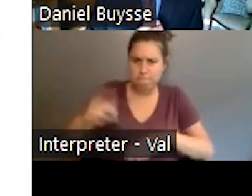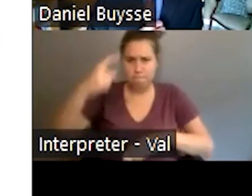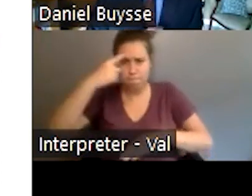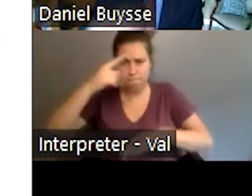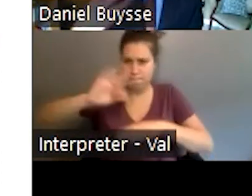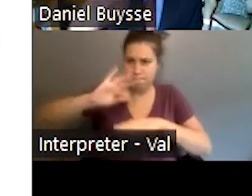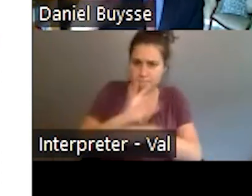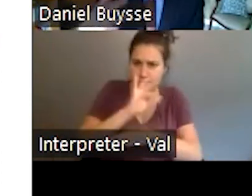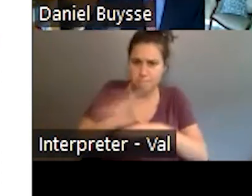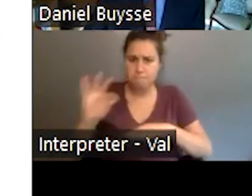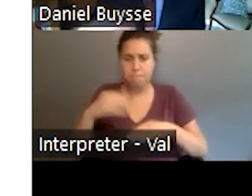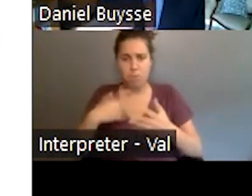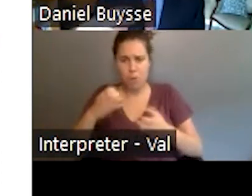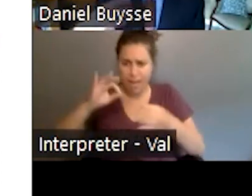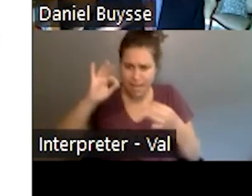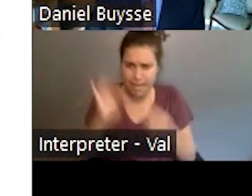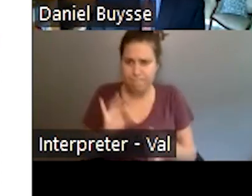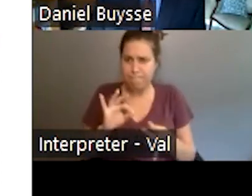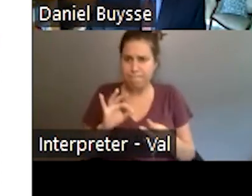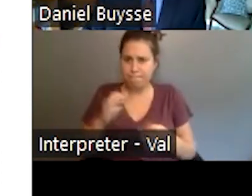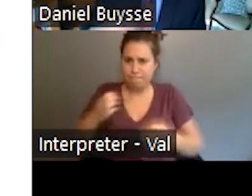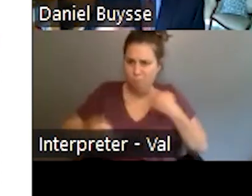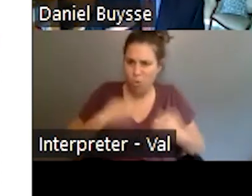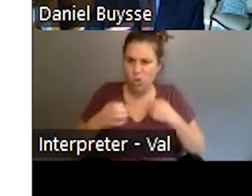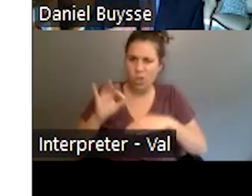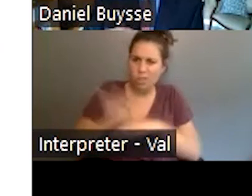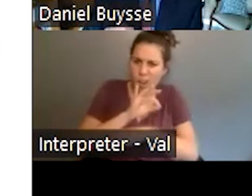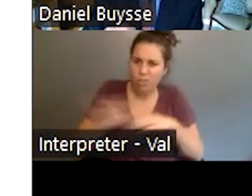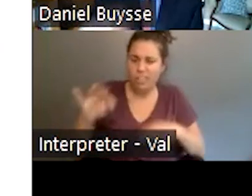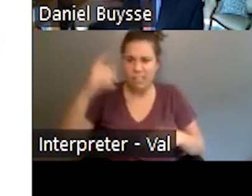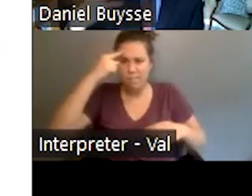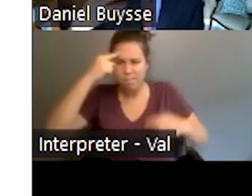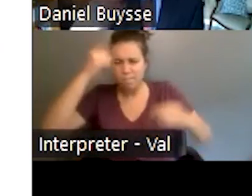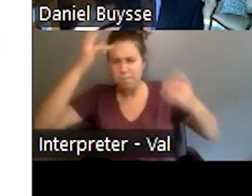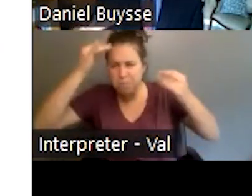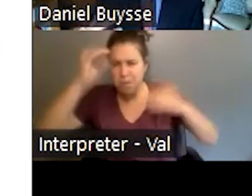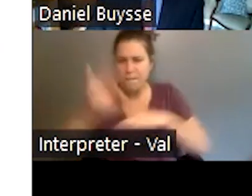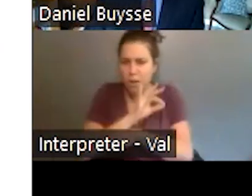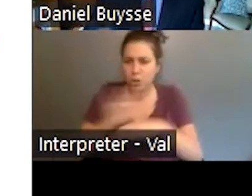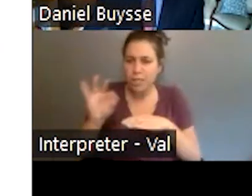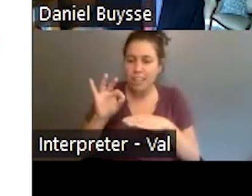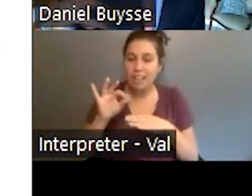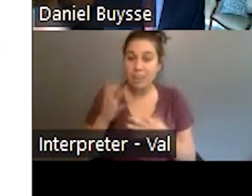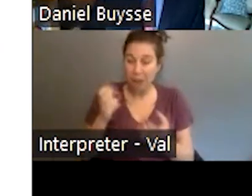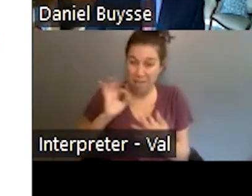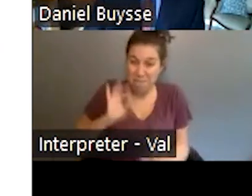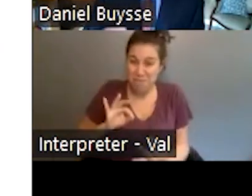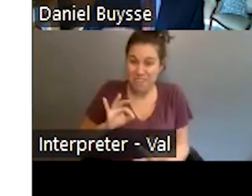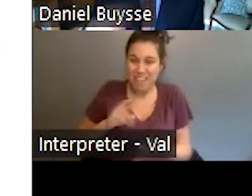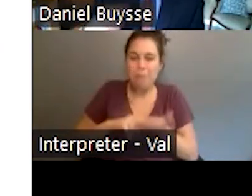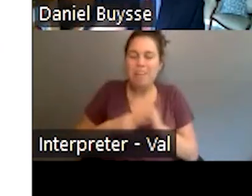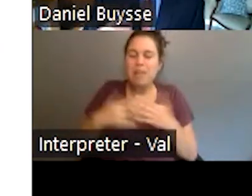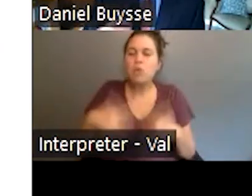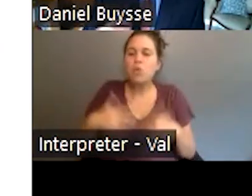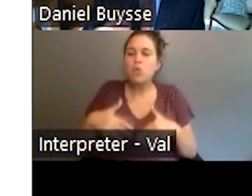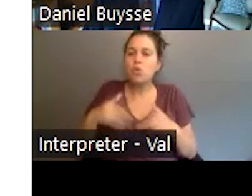function, if we want optimal emotional function and cognitive function, then we need to be in sync with